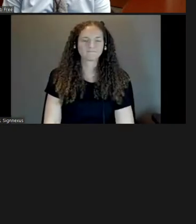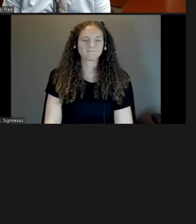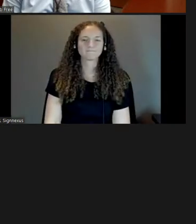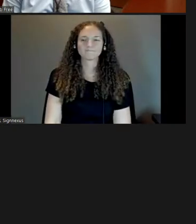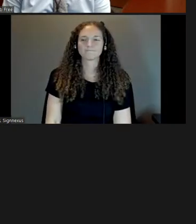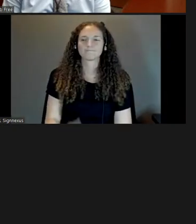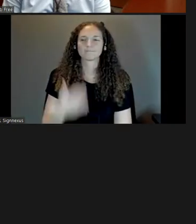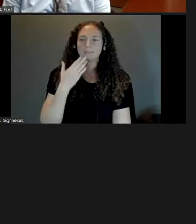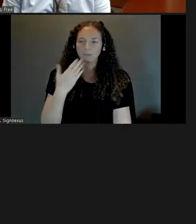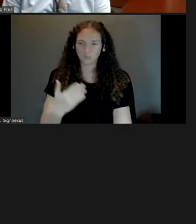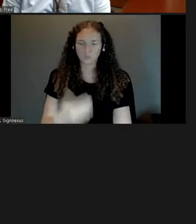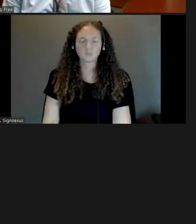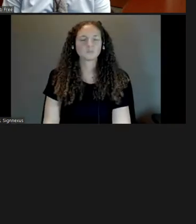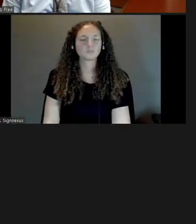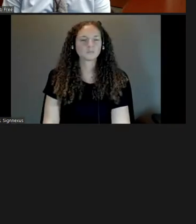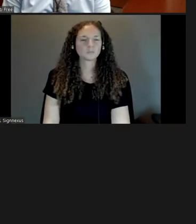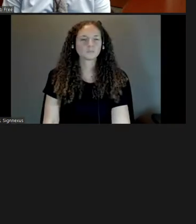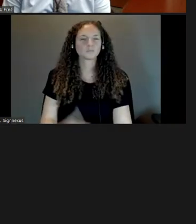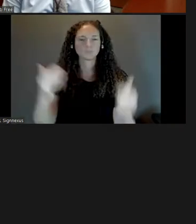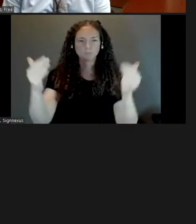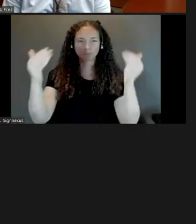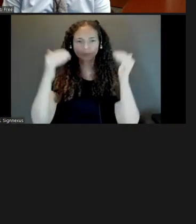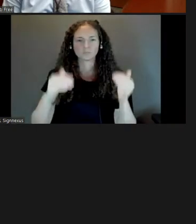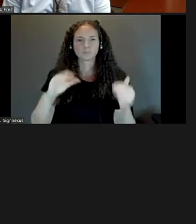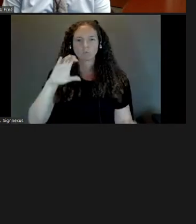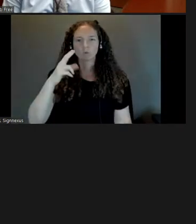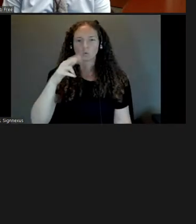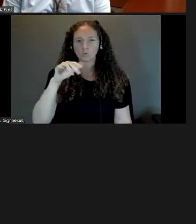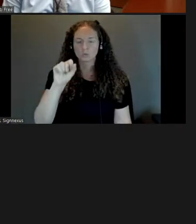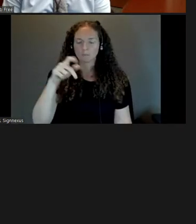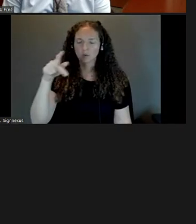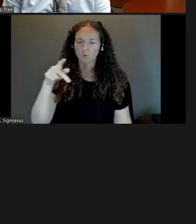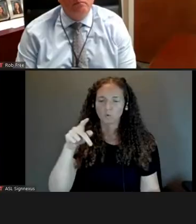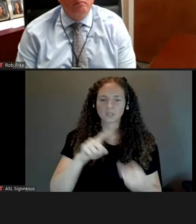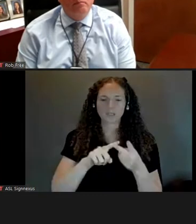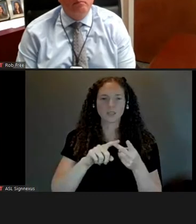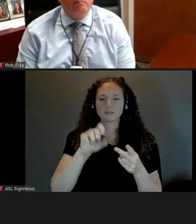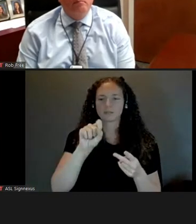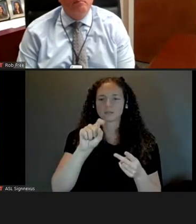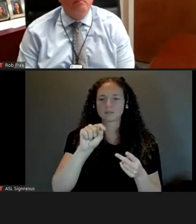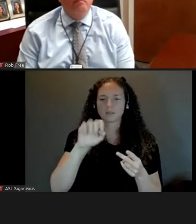Thank you, Otis. So next we're gonna have Chris Polychronis, followed by Stephanie Krugman.